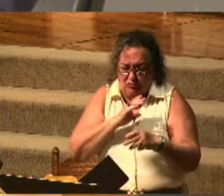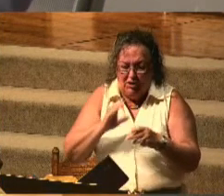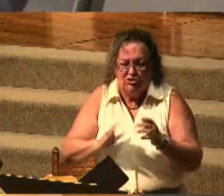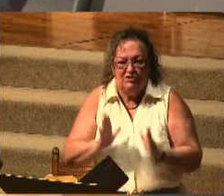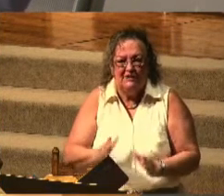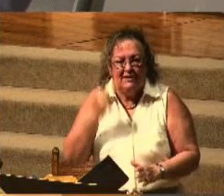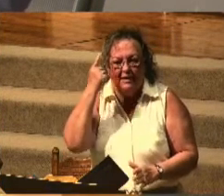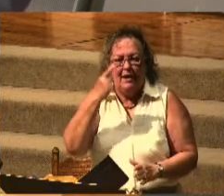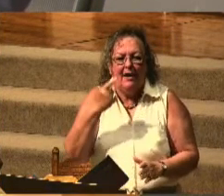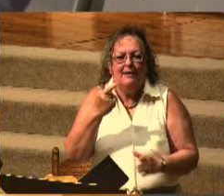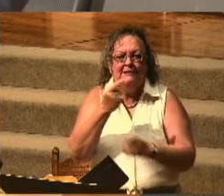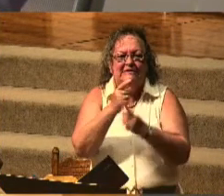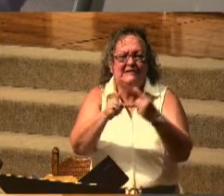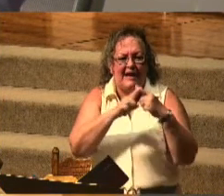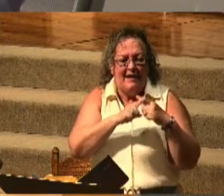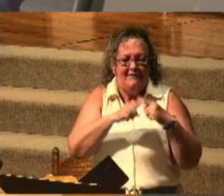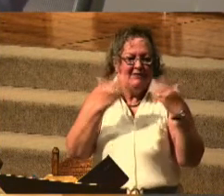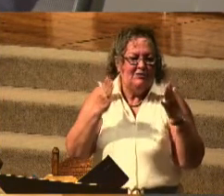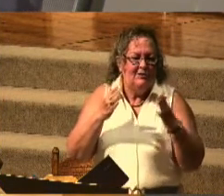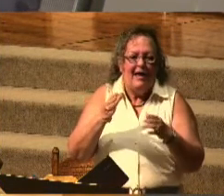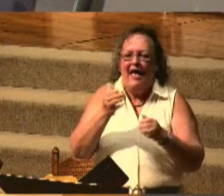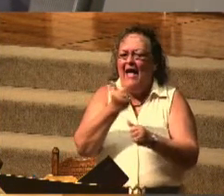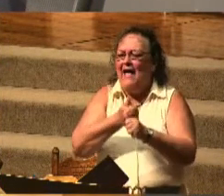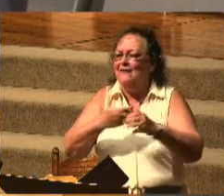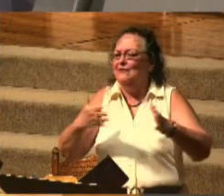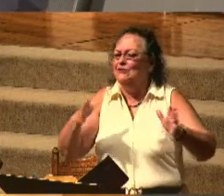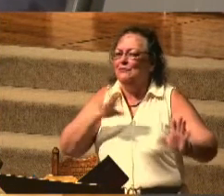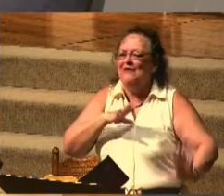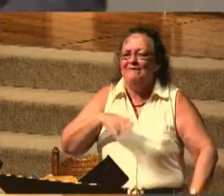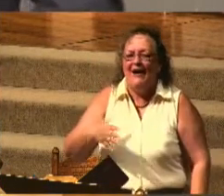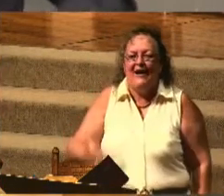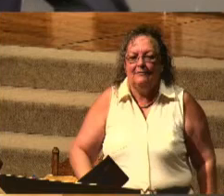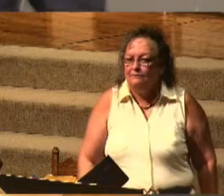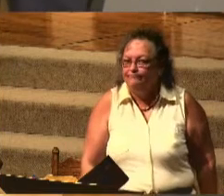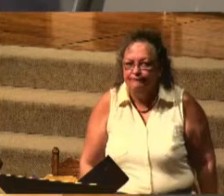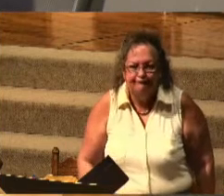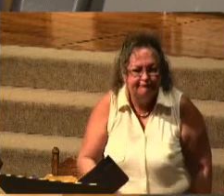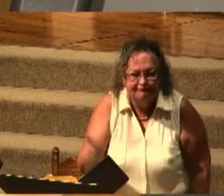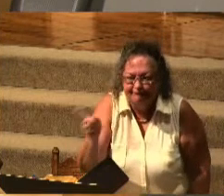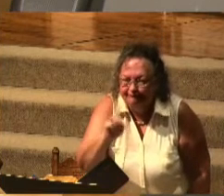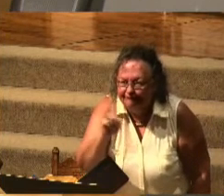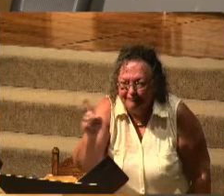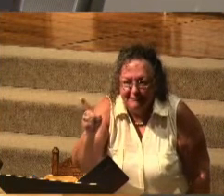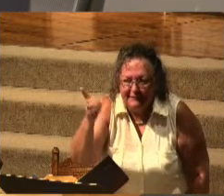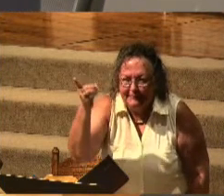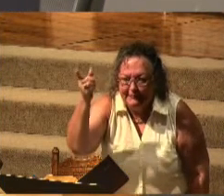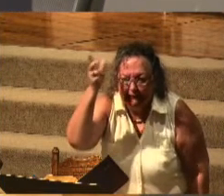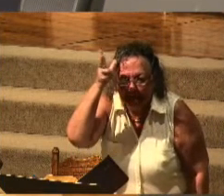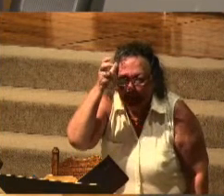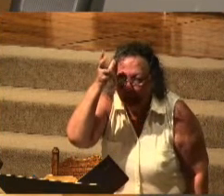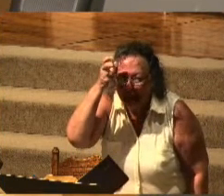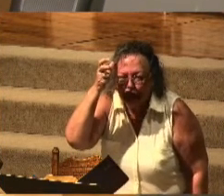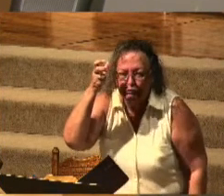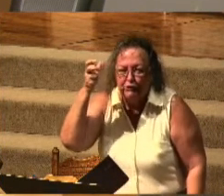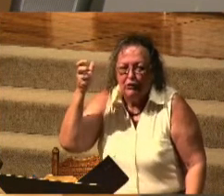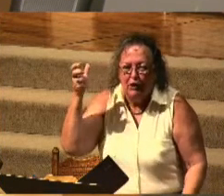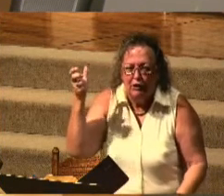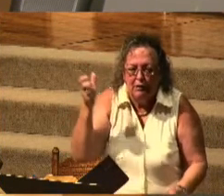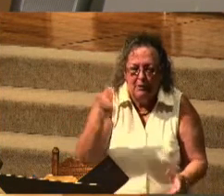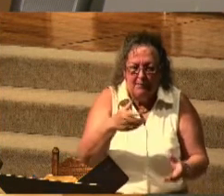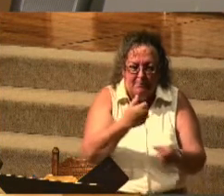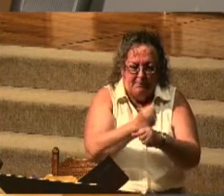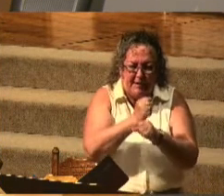all right." That's wrong. Everything ain't going to be all right. The devil's going to worry you to death. He will cause little